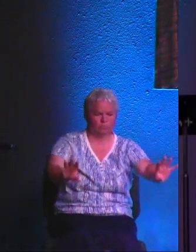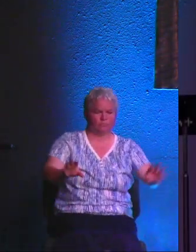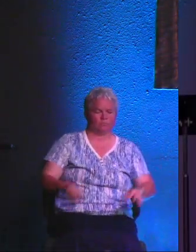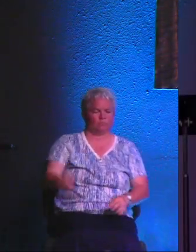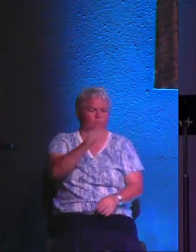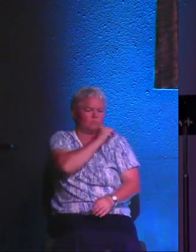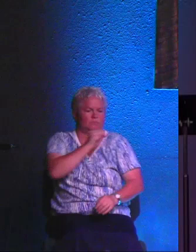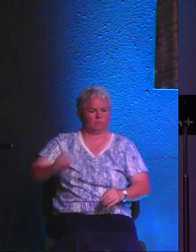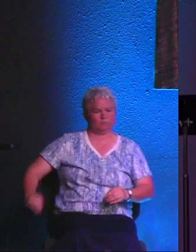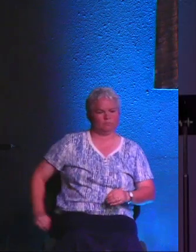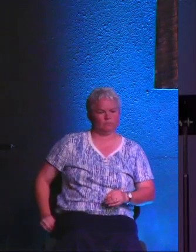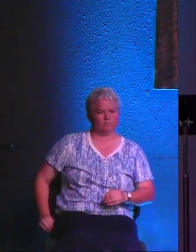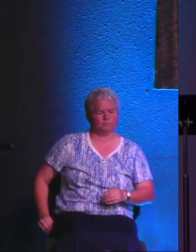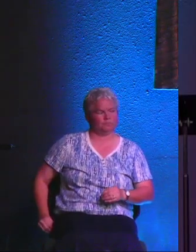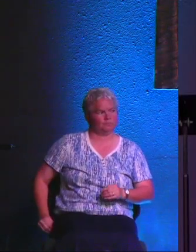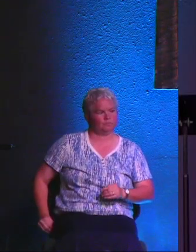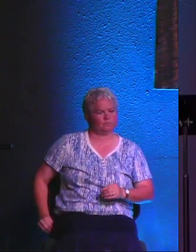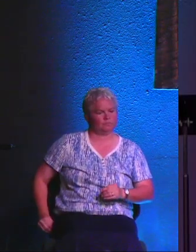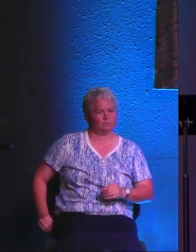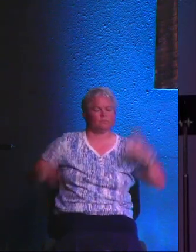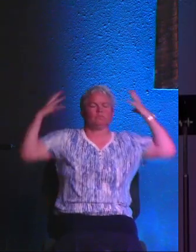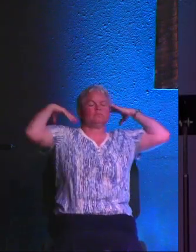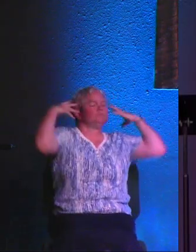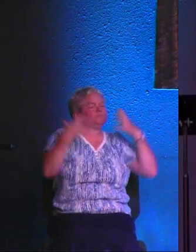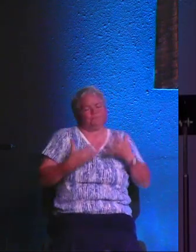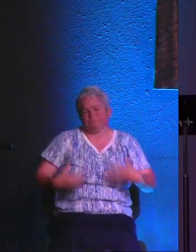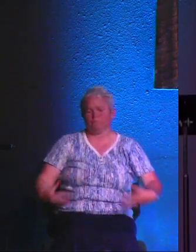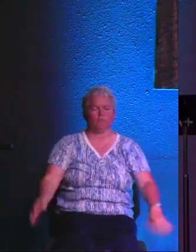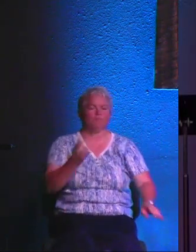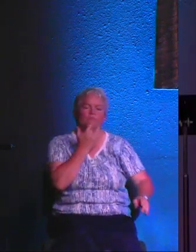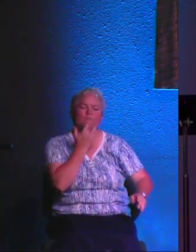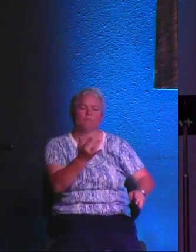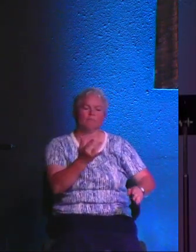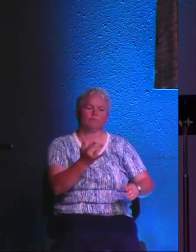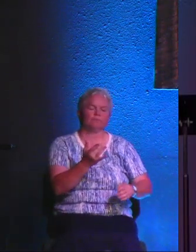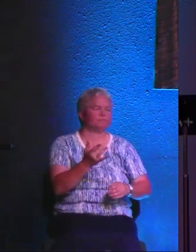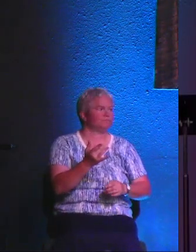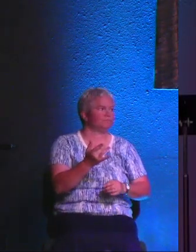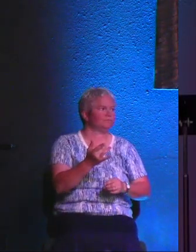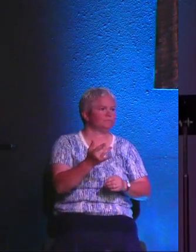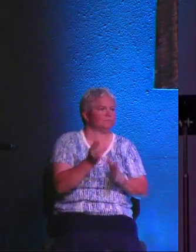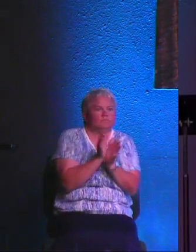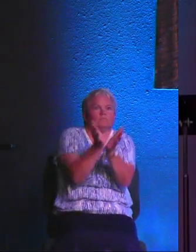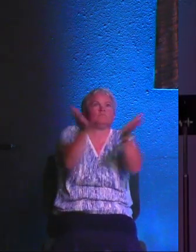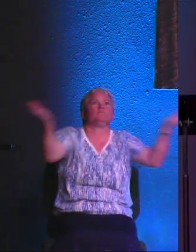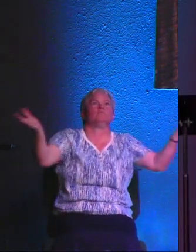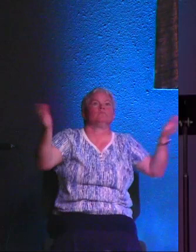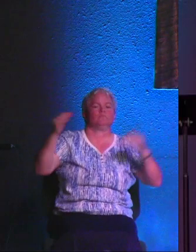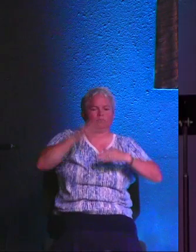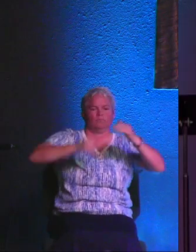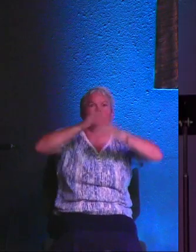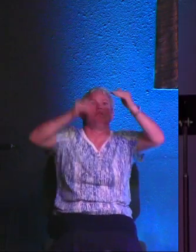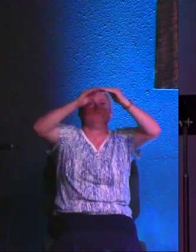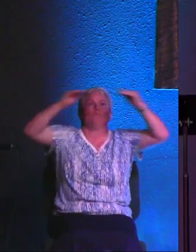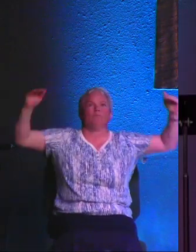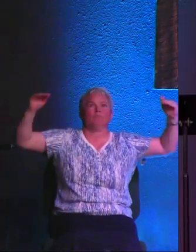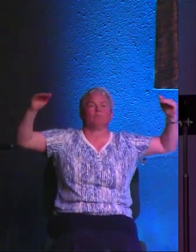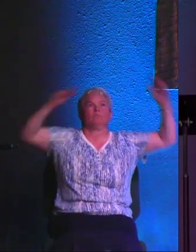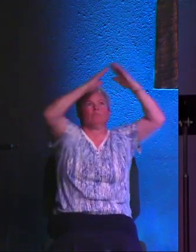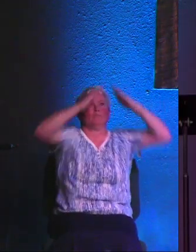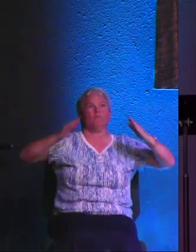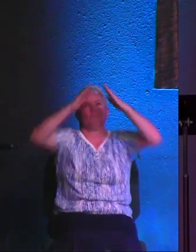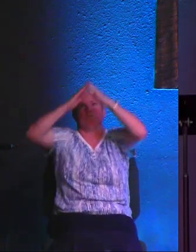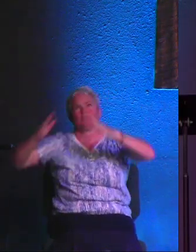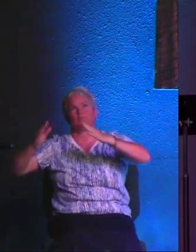splendor and majesty. You wrap yourself in light as with a garment, and you stretch out the heavens like a